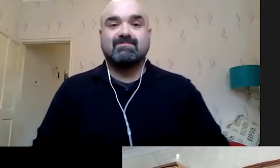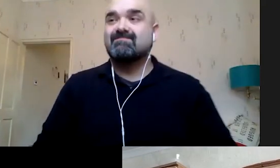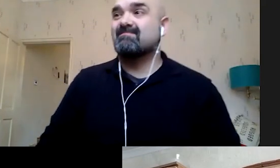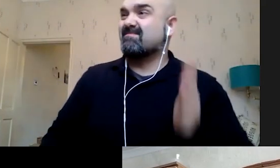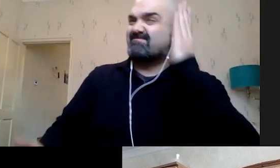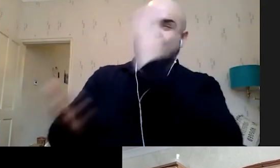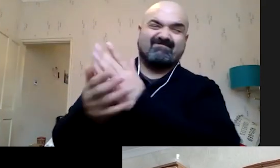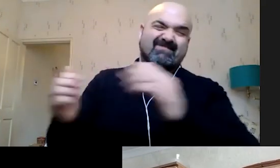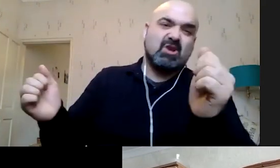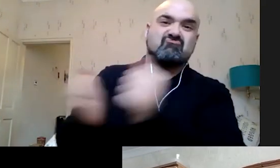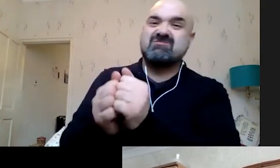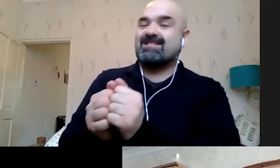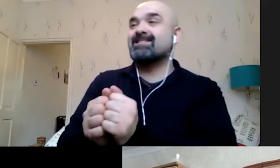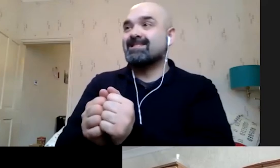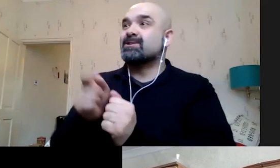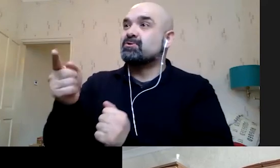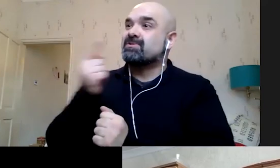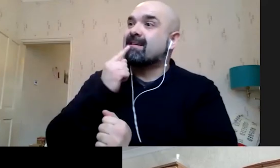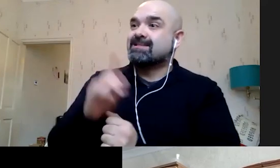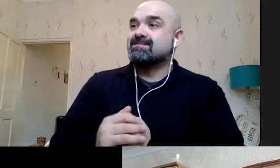agree. And I completely agree with what you're saying about how